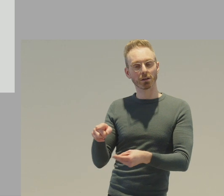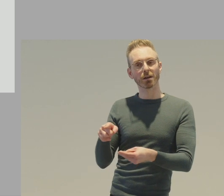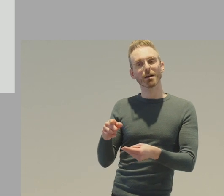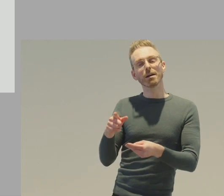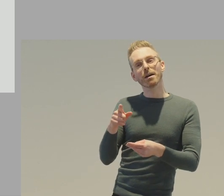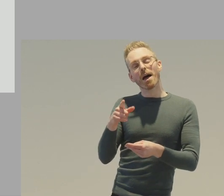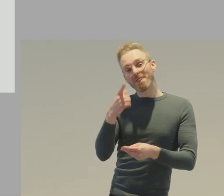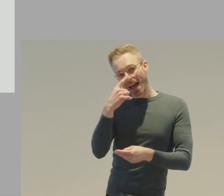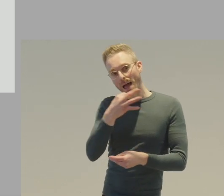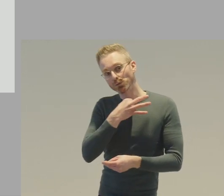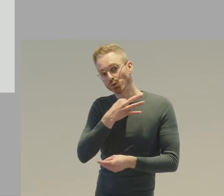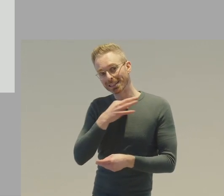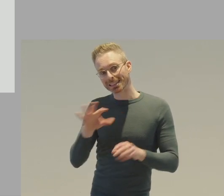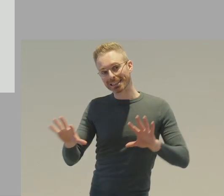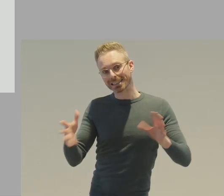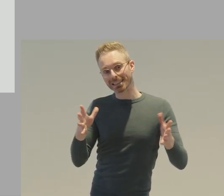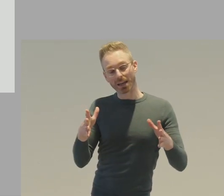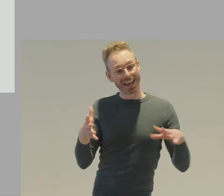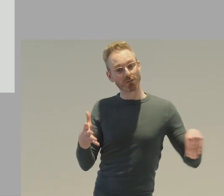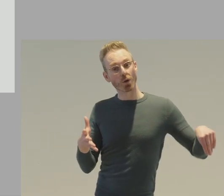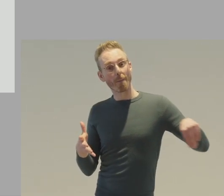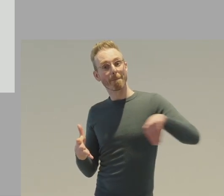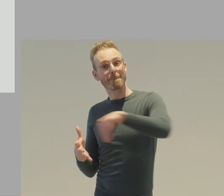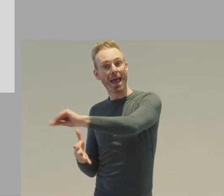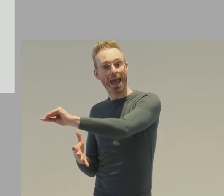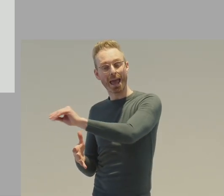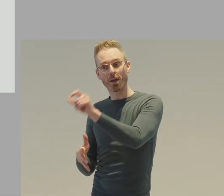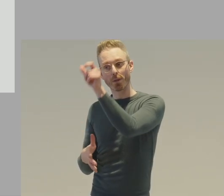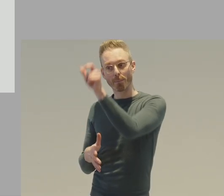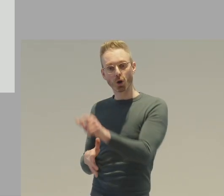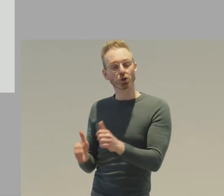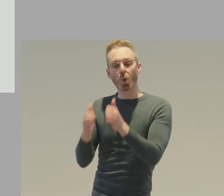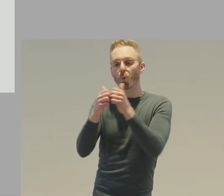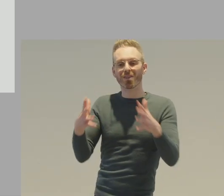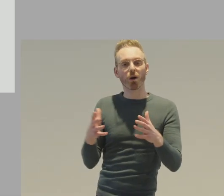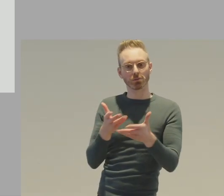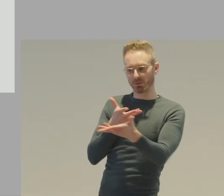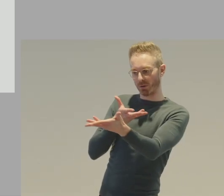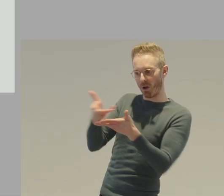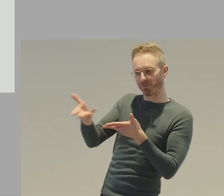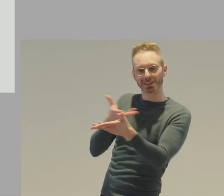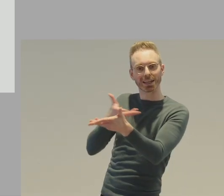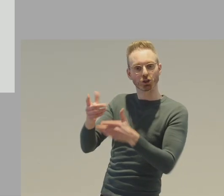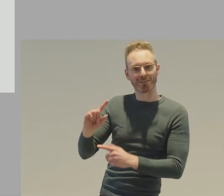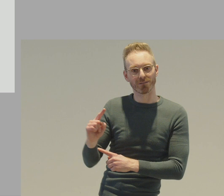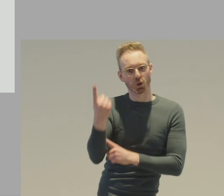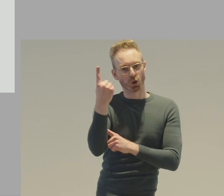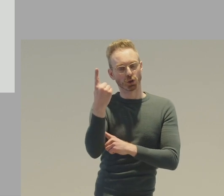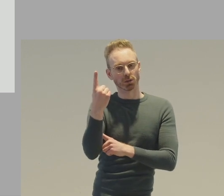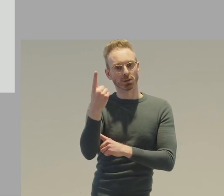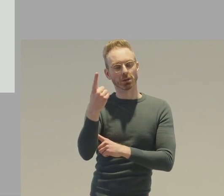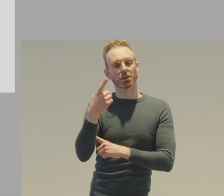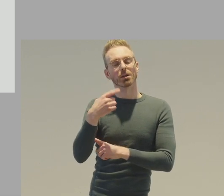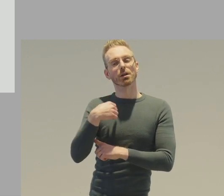that if they just pay that money into the bank without having a conversation first, because depending on the date when that is paid, it